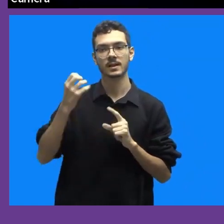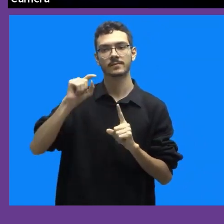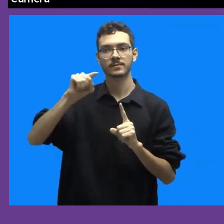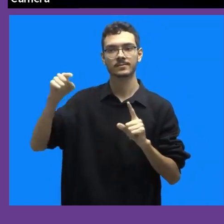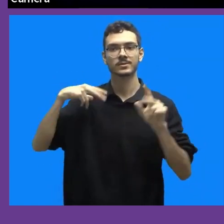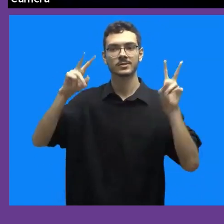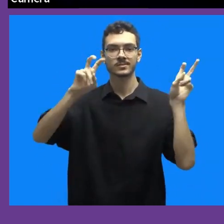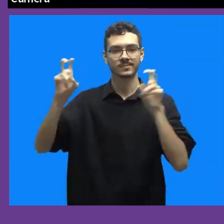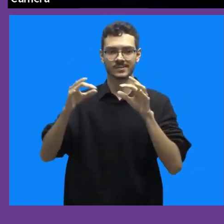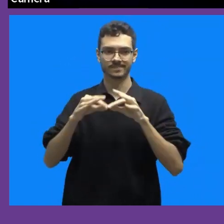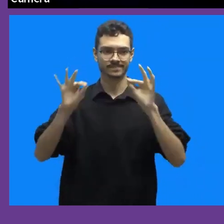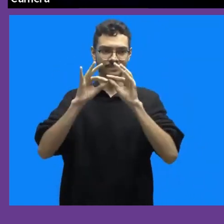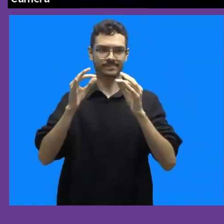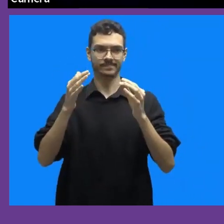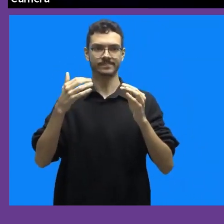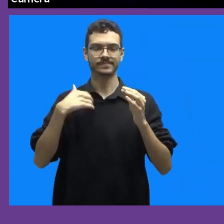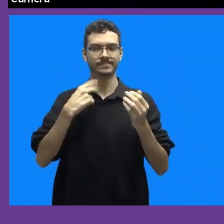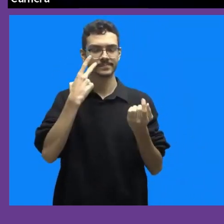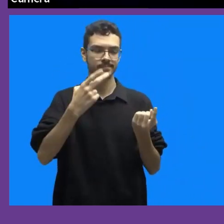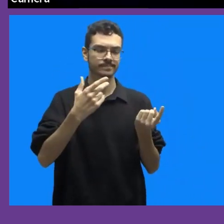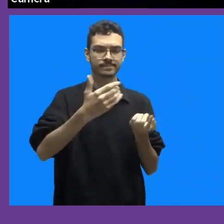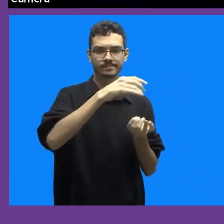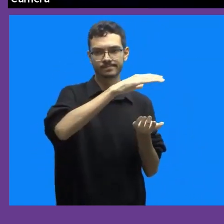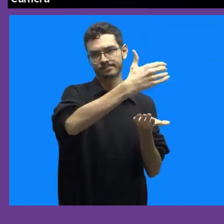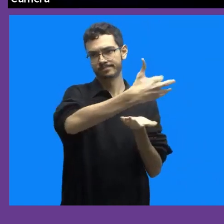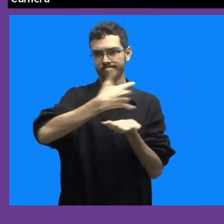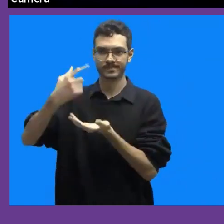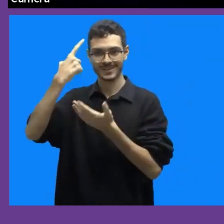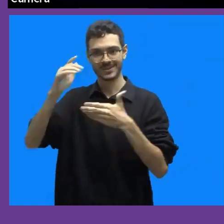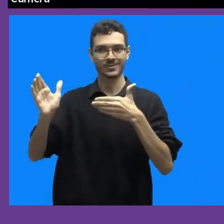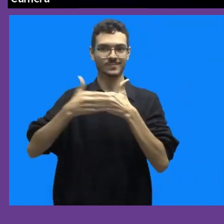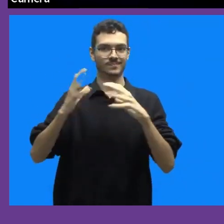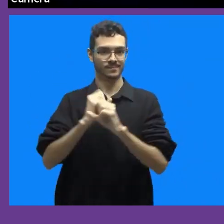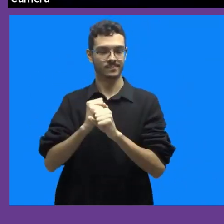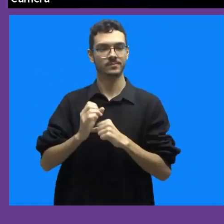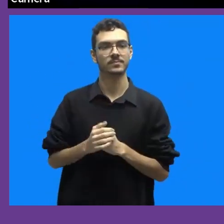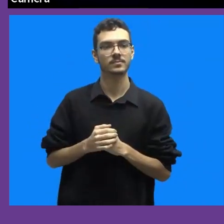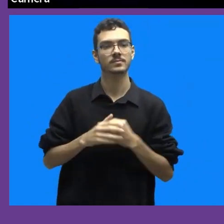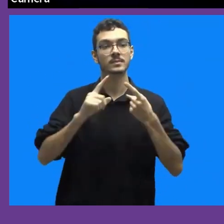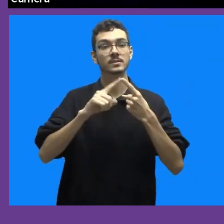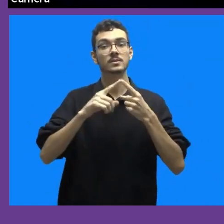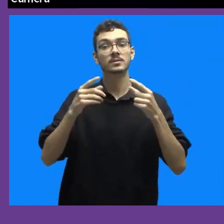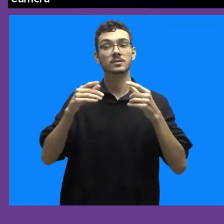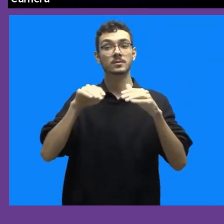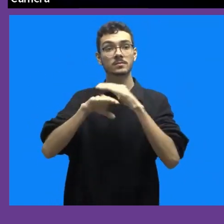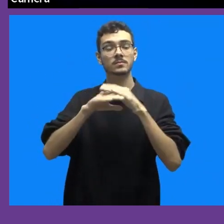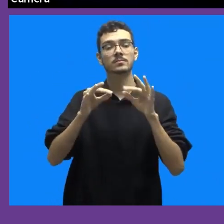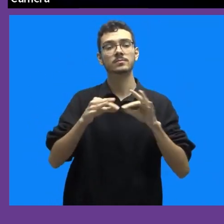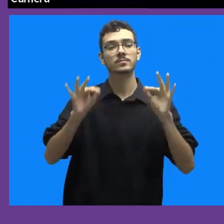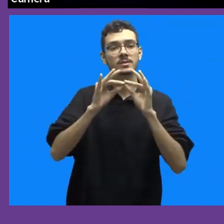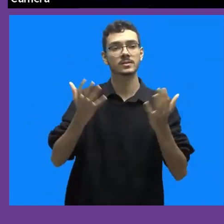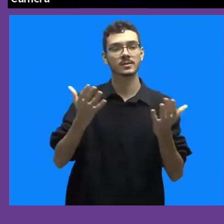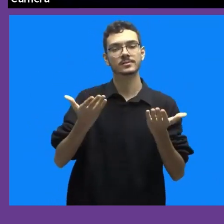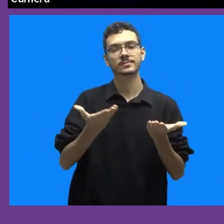standards, and accessibility must be part of every institution's core benchmarks to ensure equitable